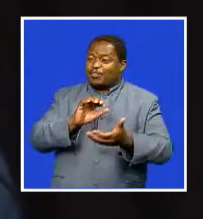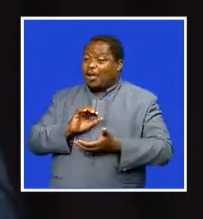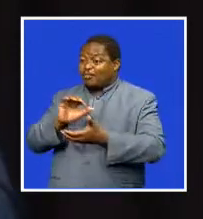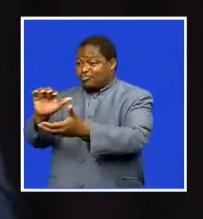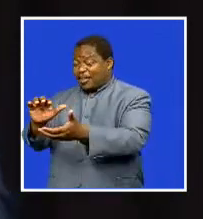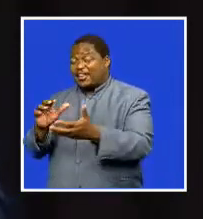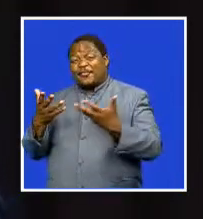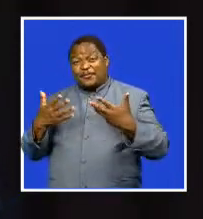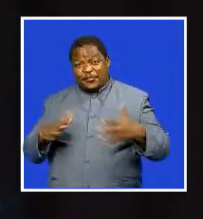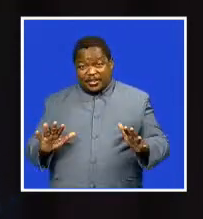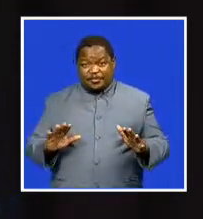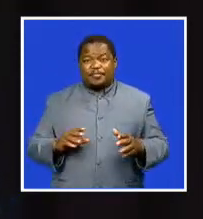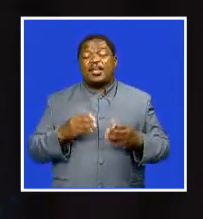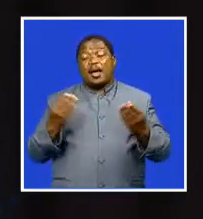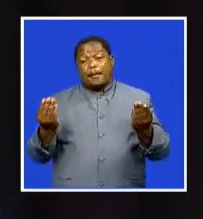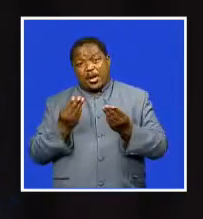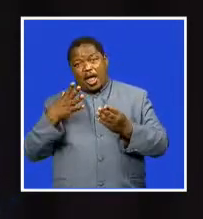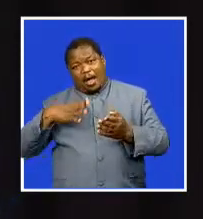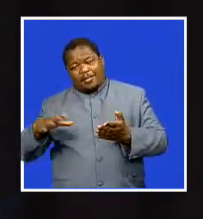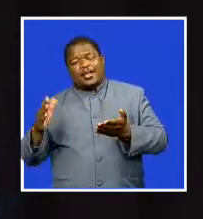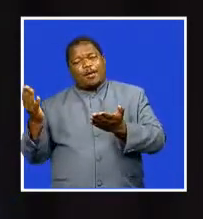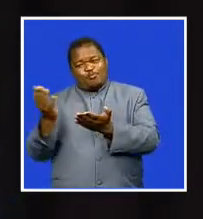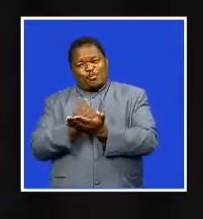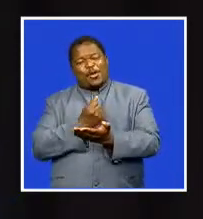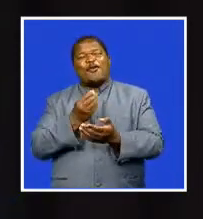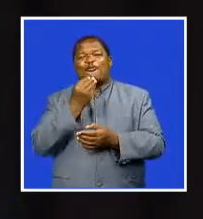laba labakhonile usitakala